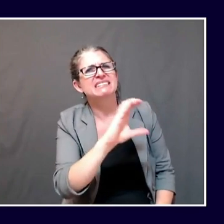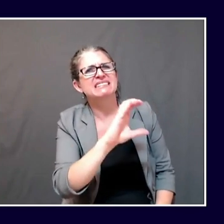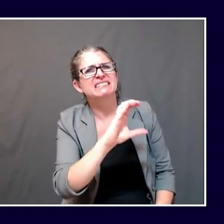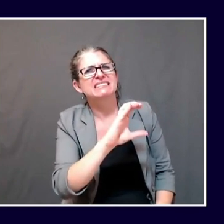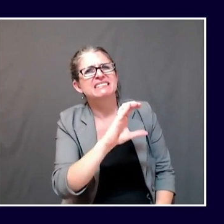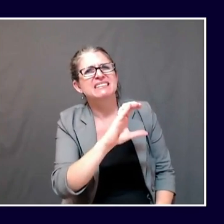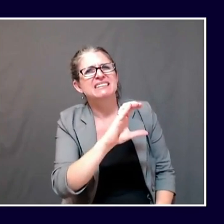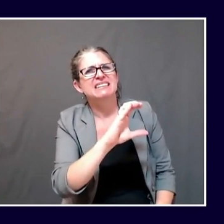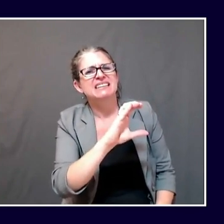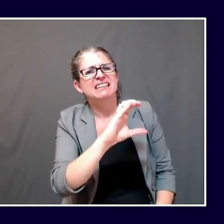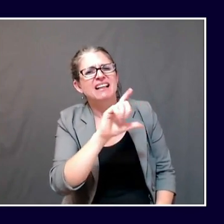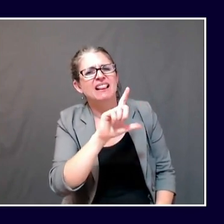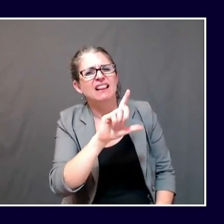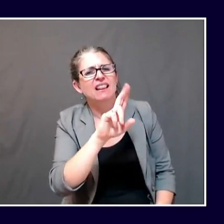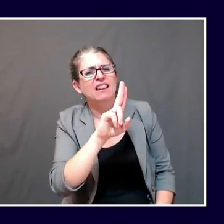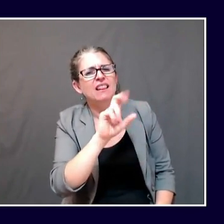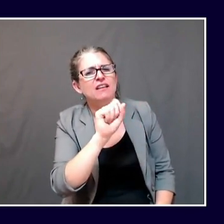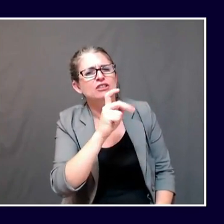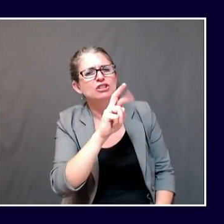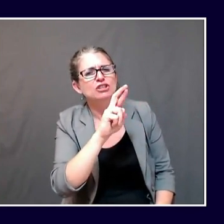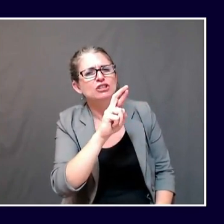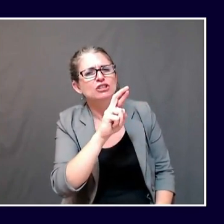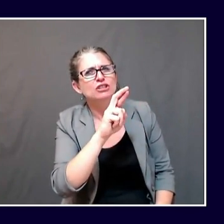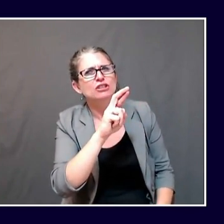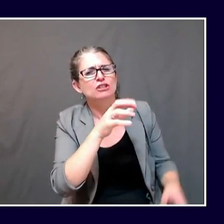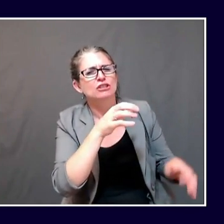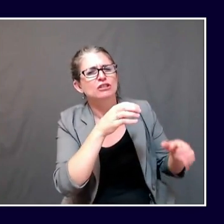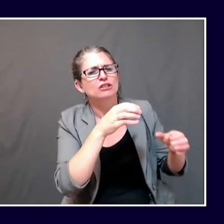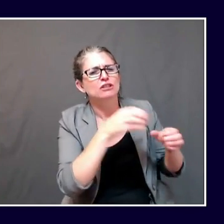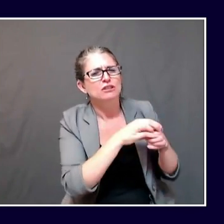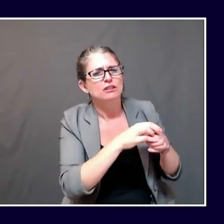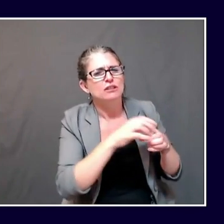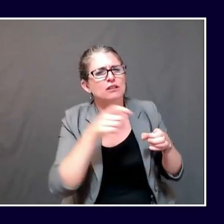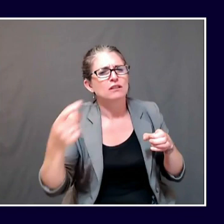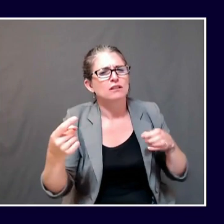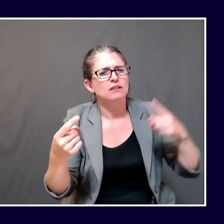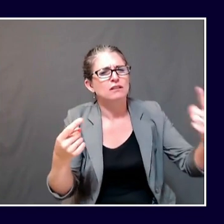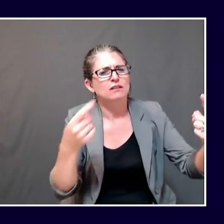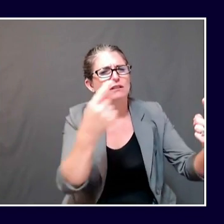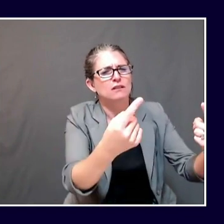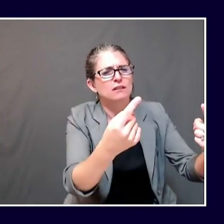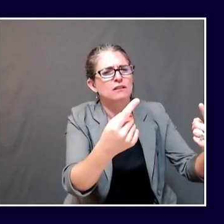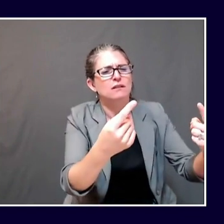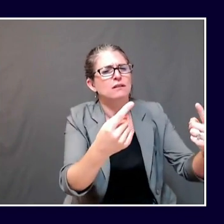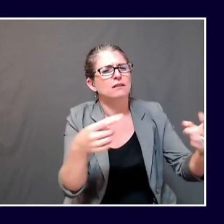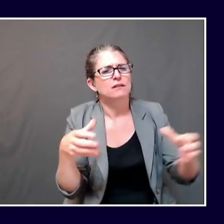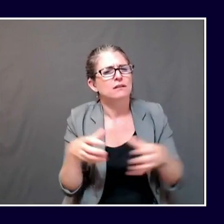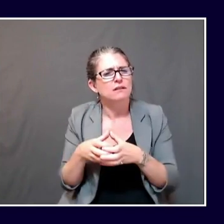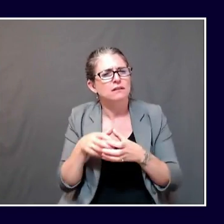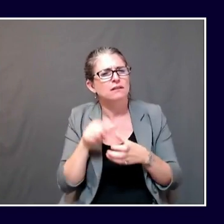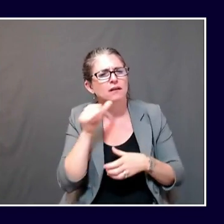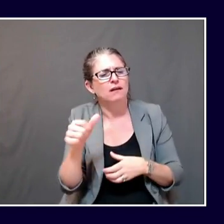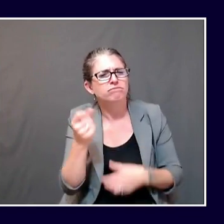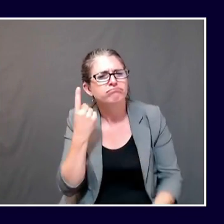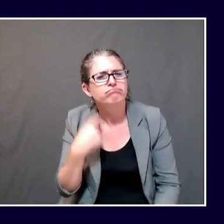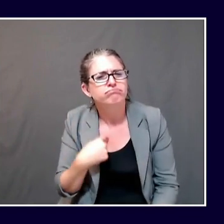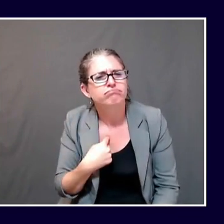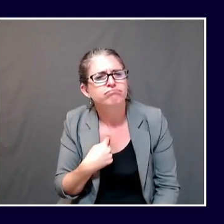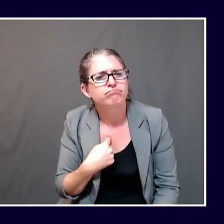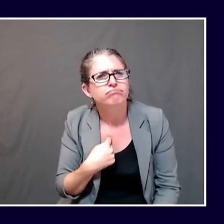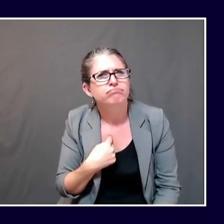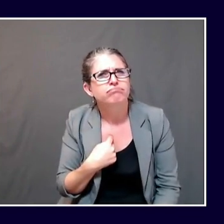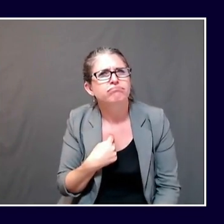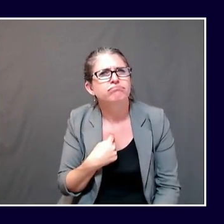the fact that we are just confirming with some of the other states to make sure that the reports of confirmed cases that we've